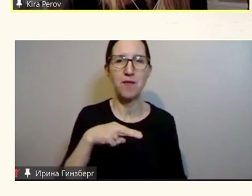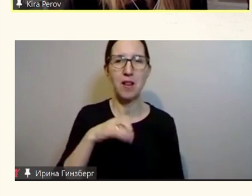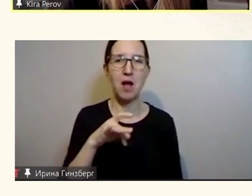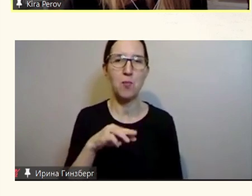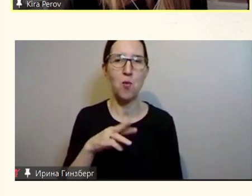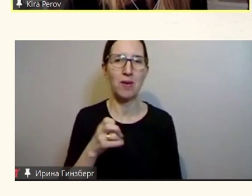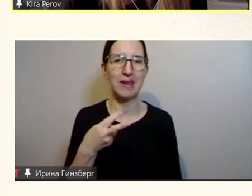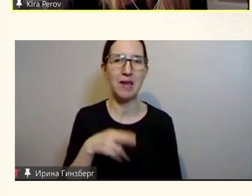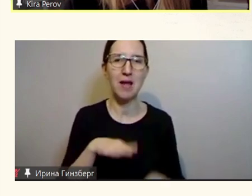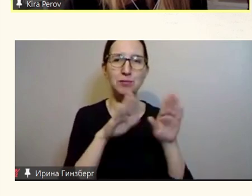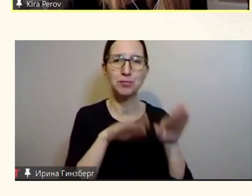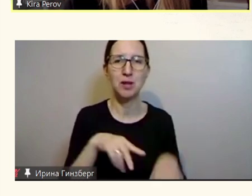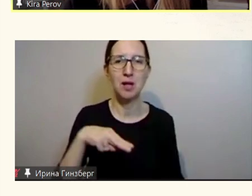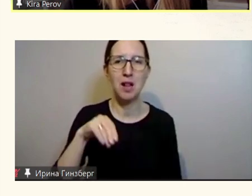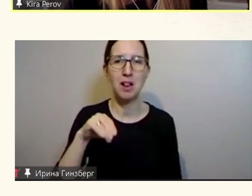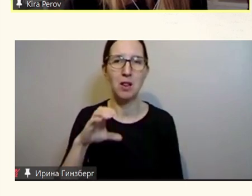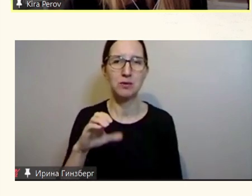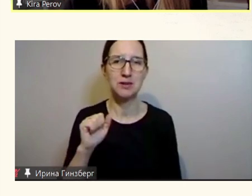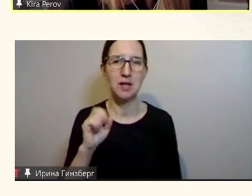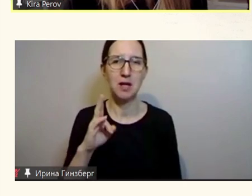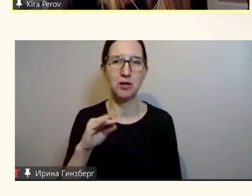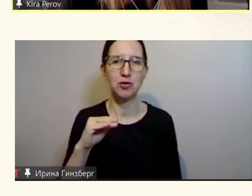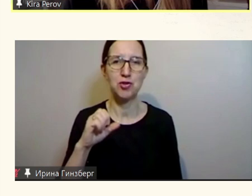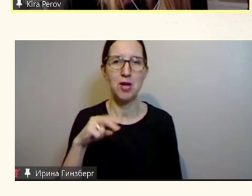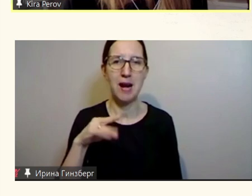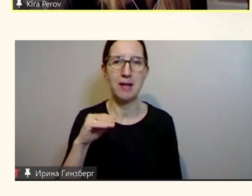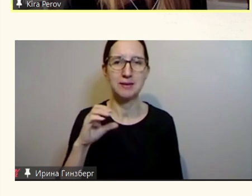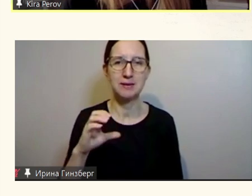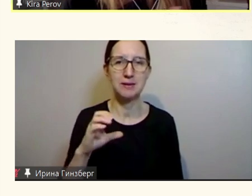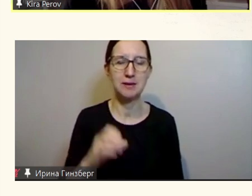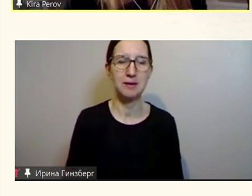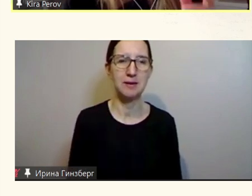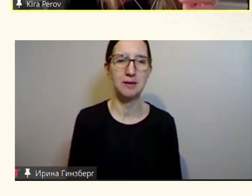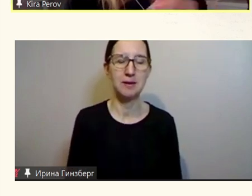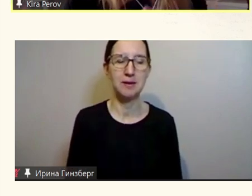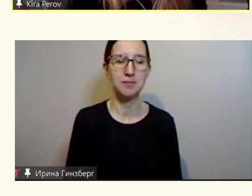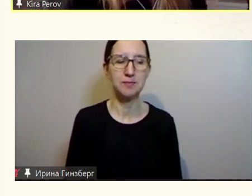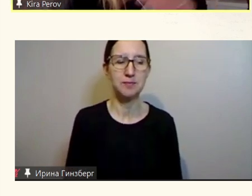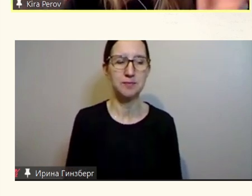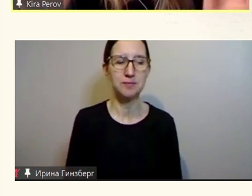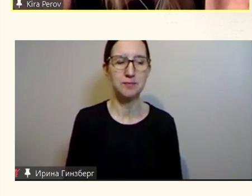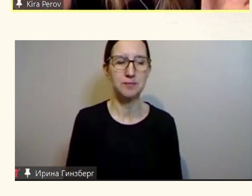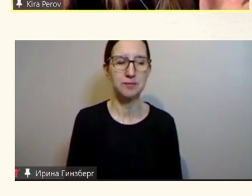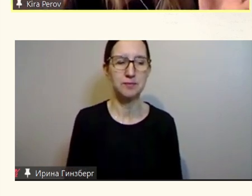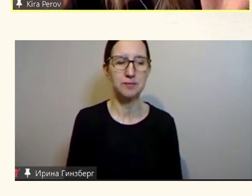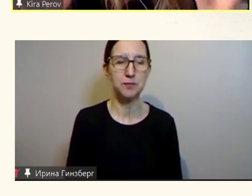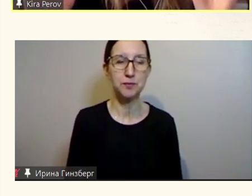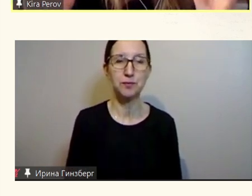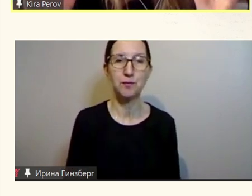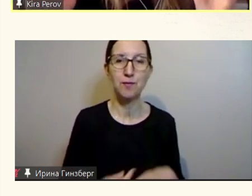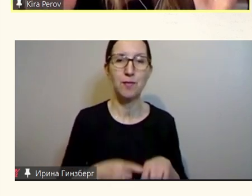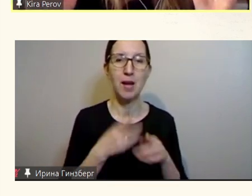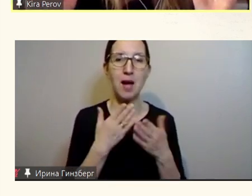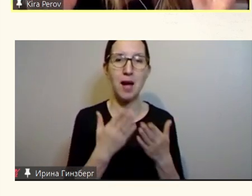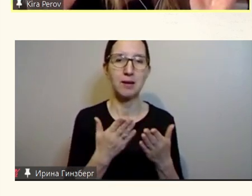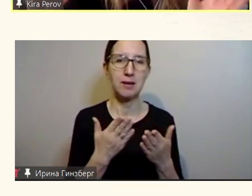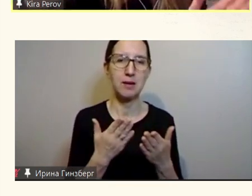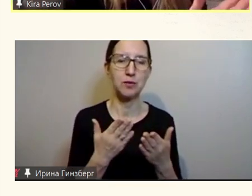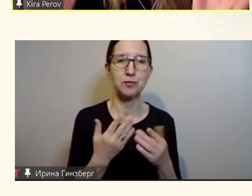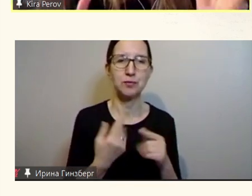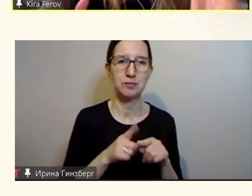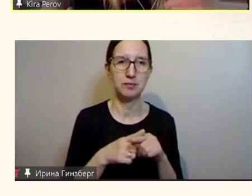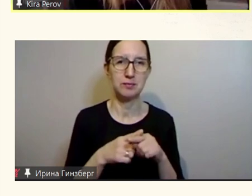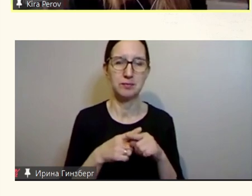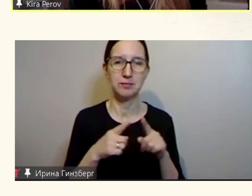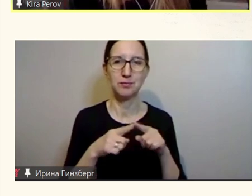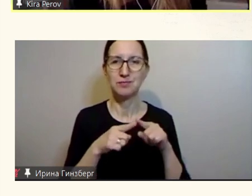10, 11 meters high and wide. For the first two acts, the screen is sideways and then